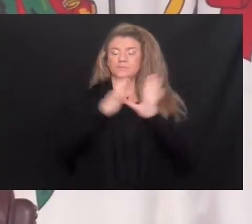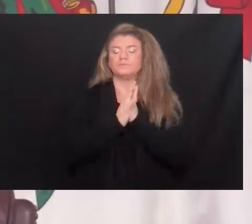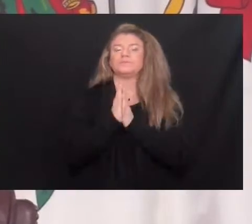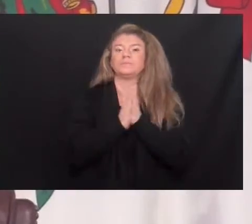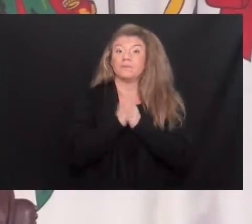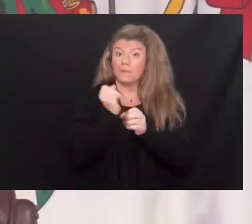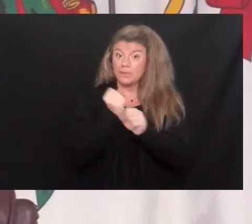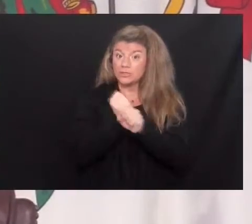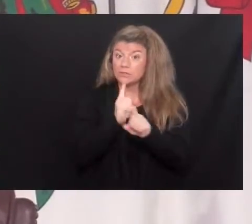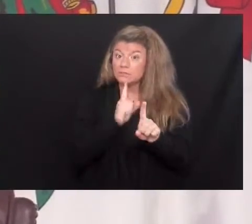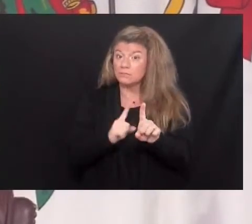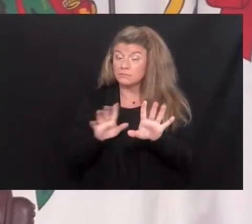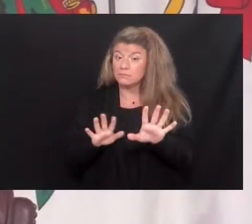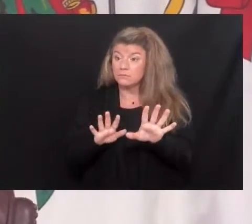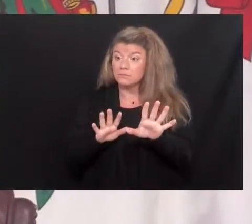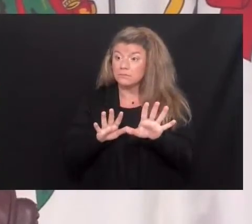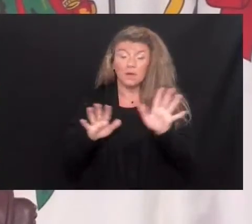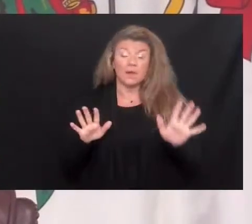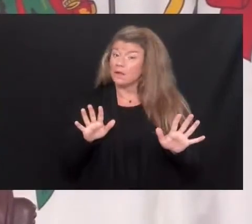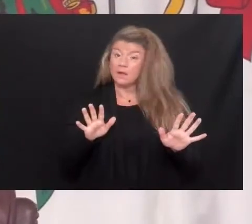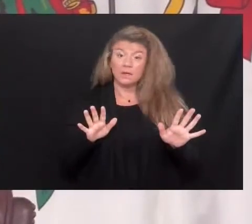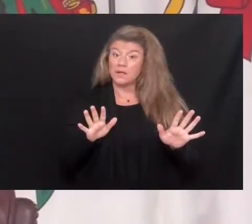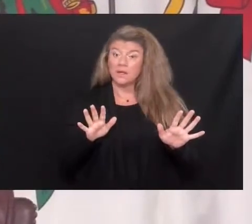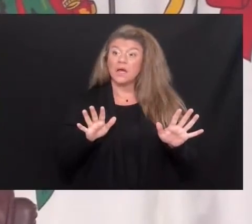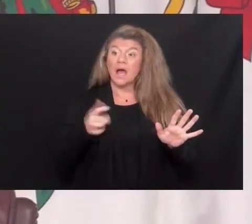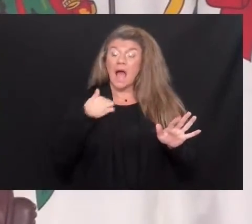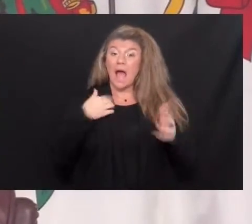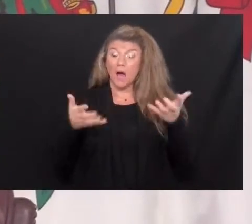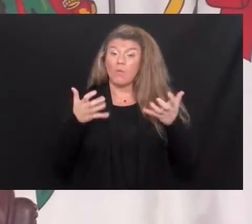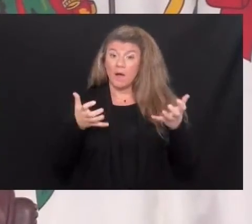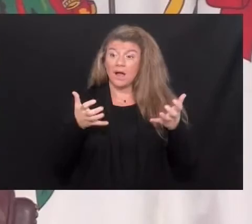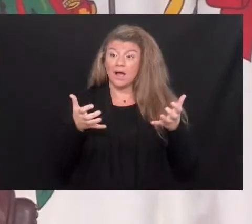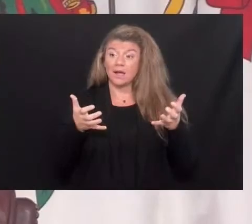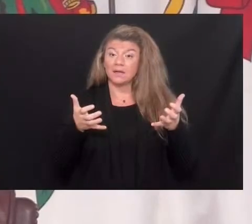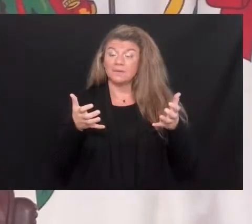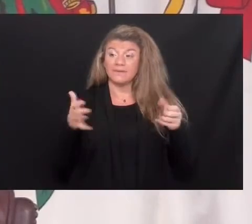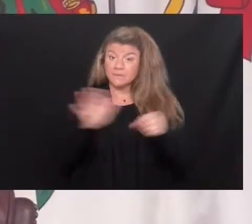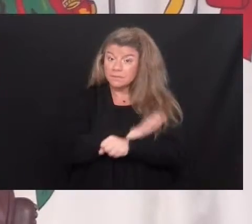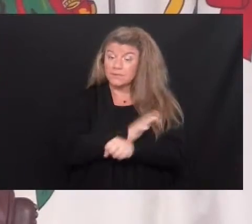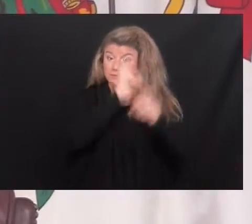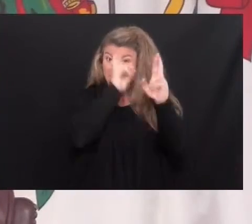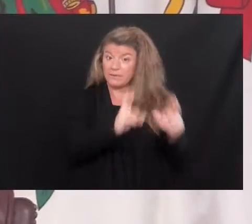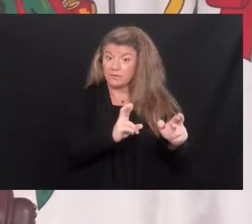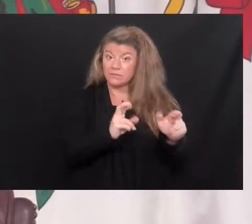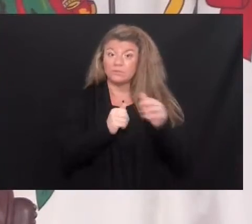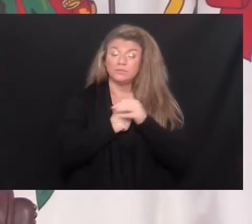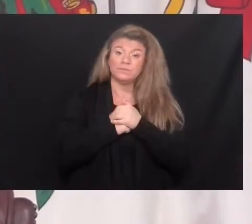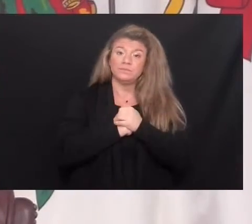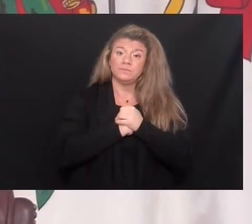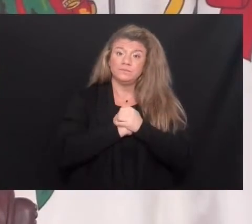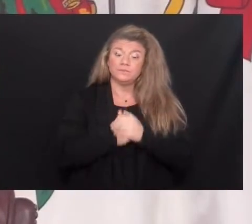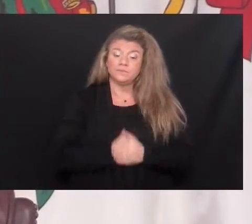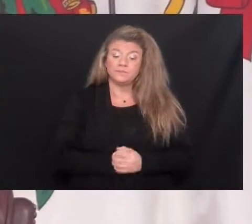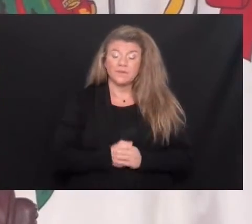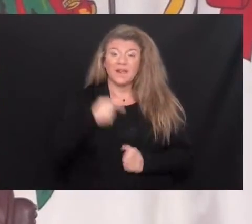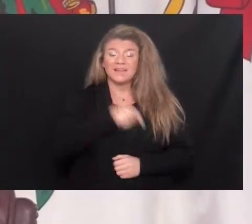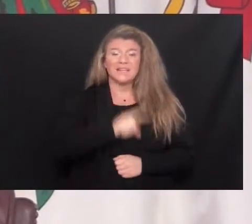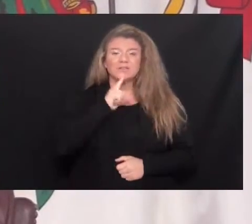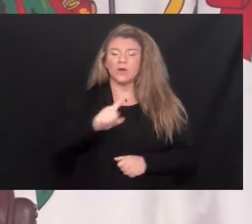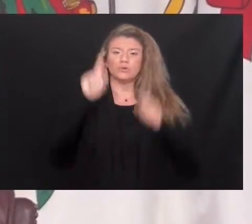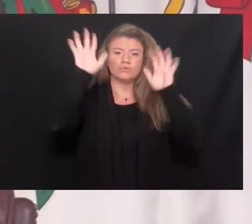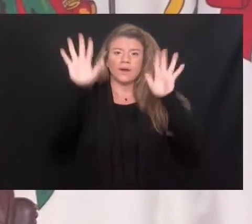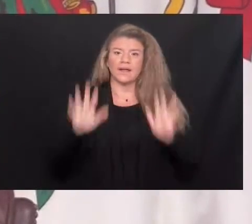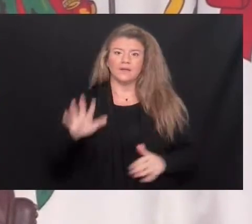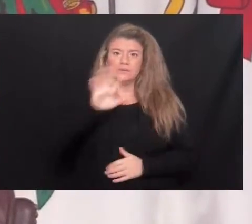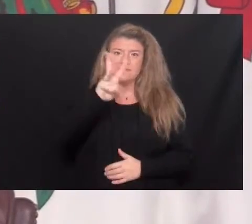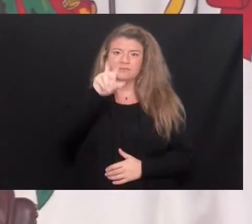Are we sure? Because I want to be completely respectful. These are great West